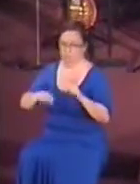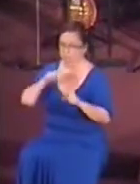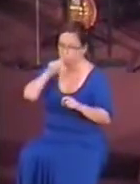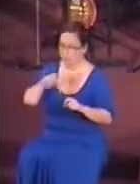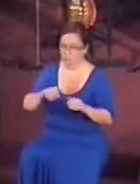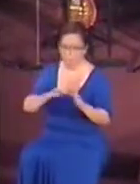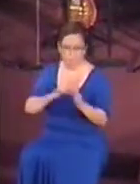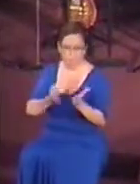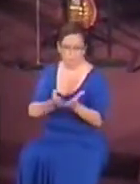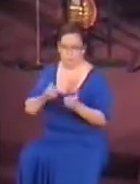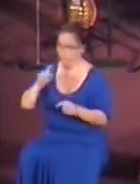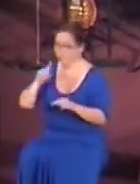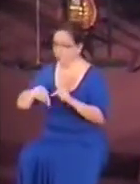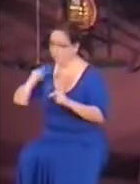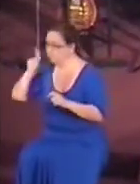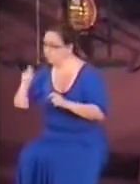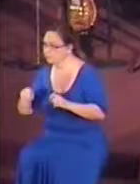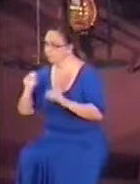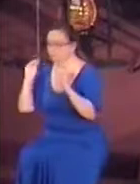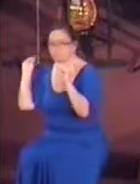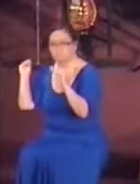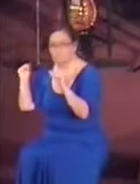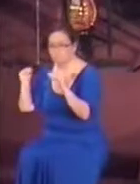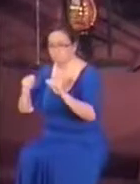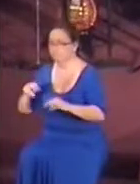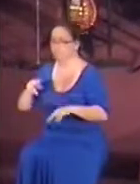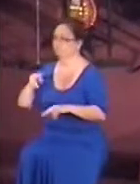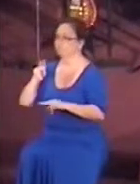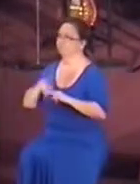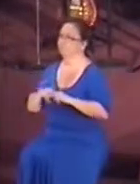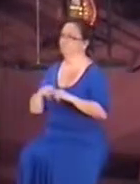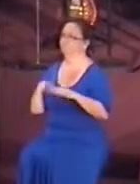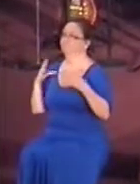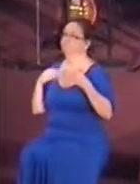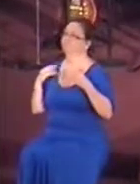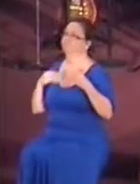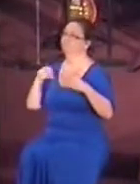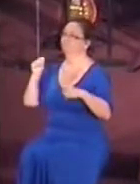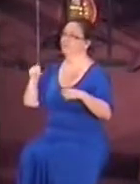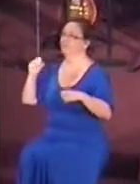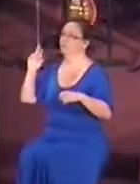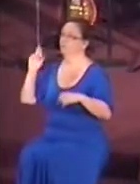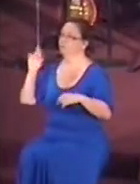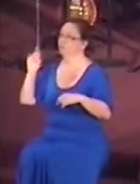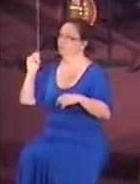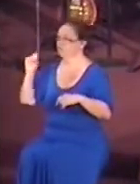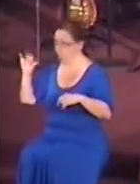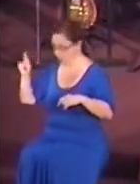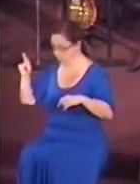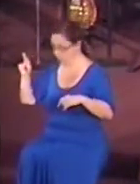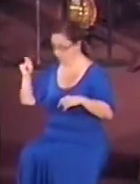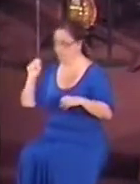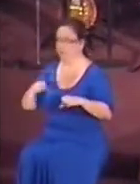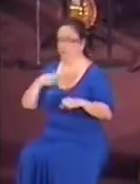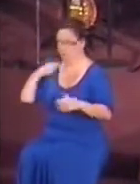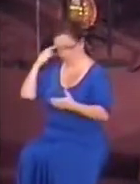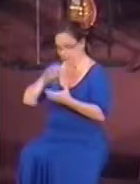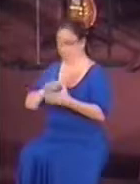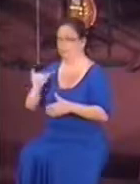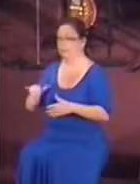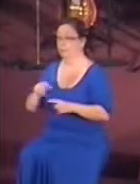don't question what the church teaches, you just sit there and you take it, and you say, yes, sir, and you say, yes, I believe that. But what